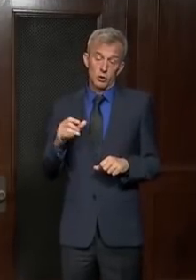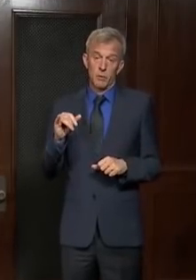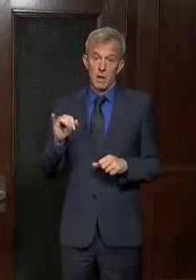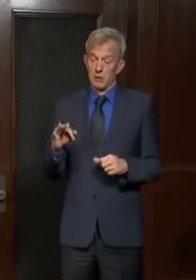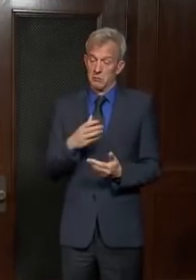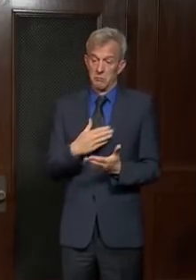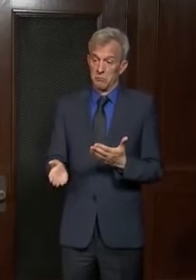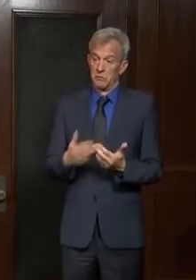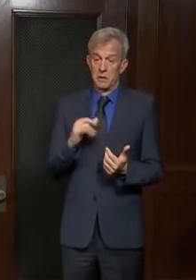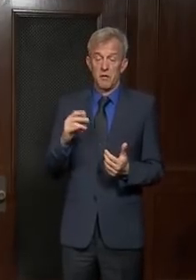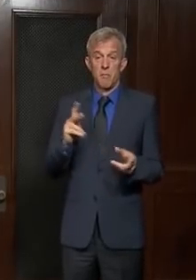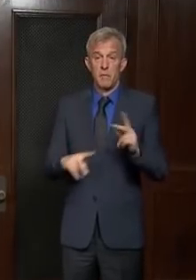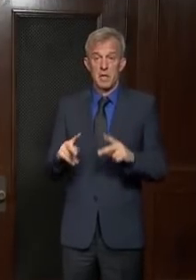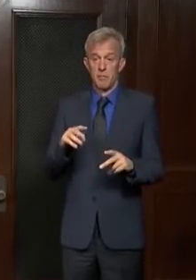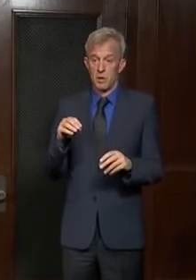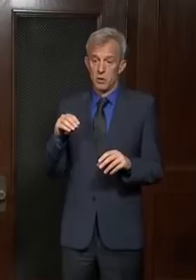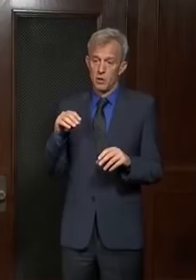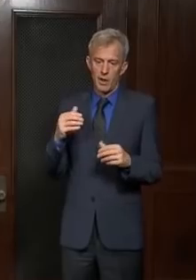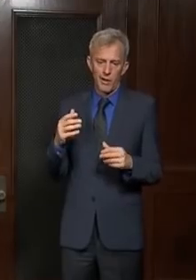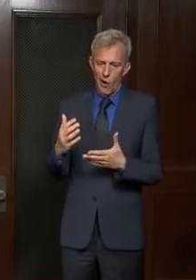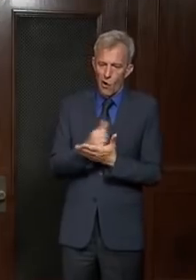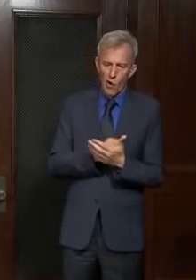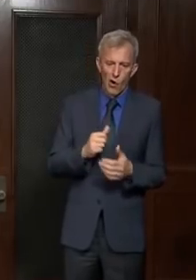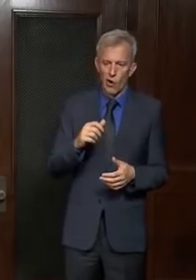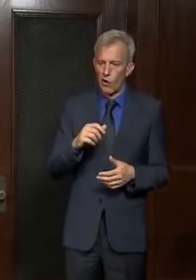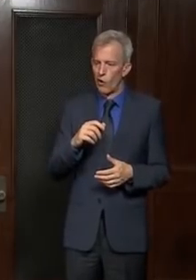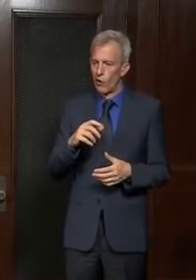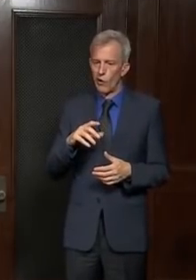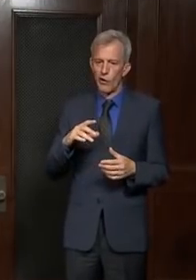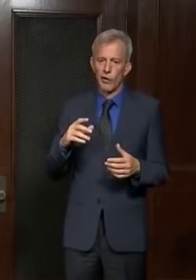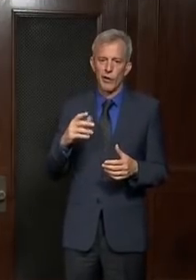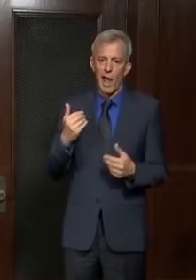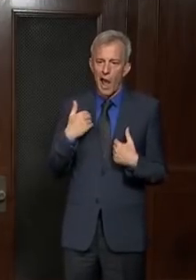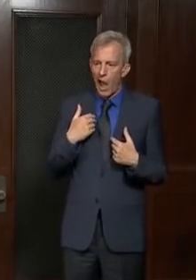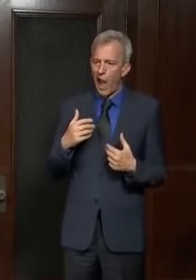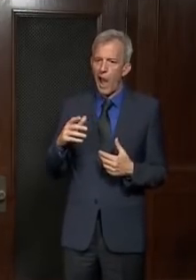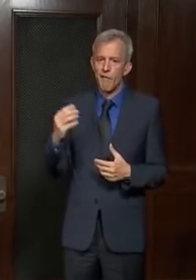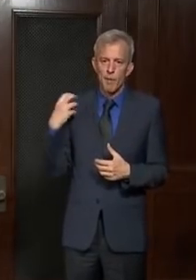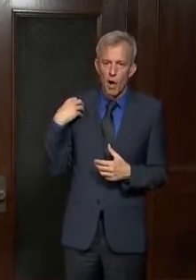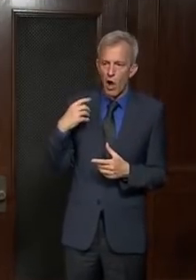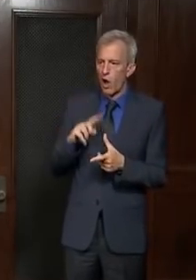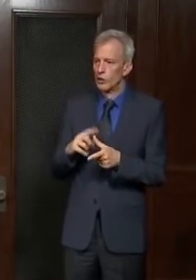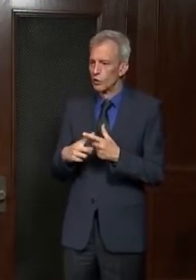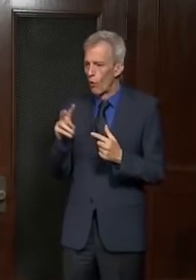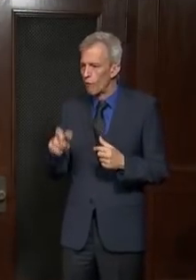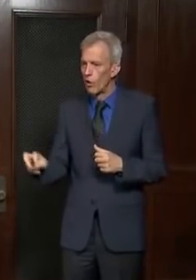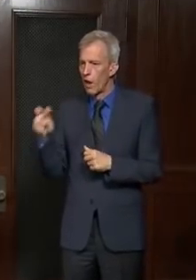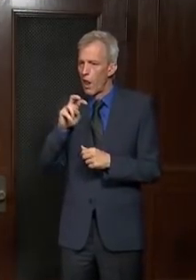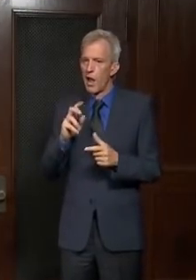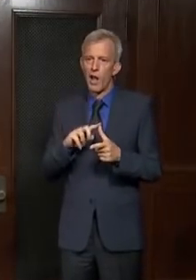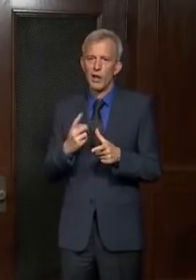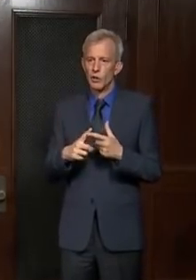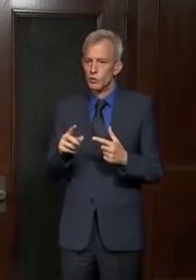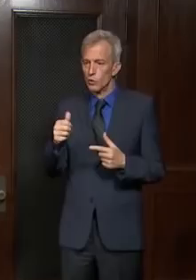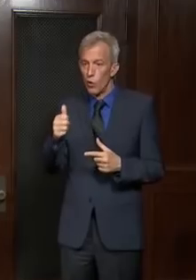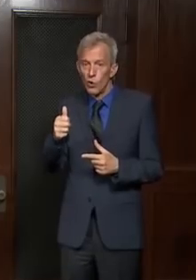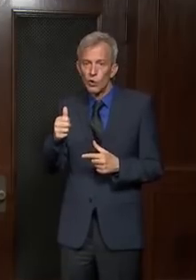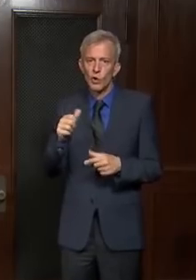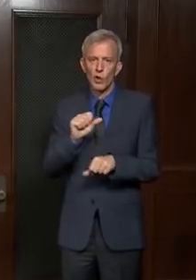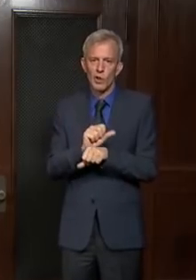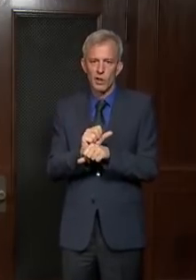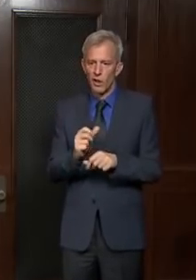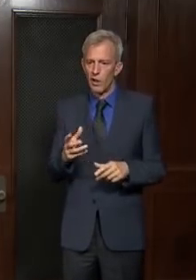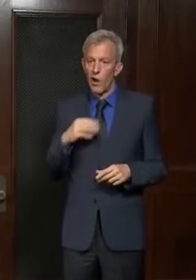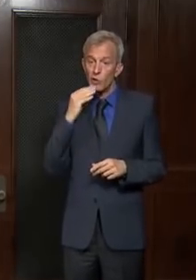them earn W-2 or 1099 income, were or are otherwise independently employed as domestic